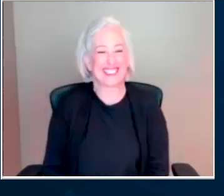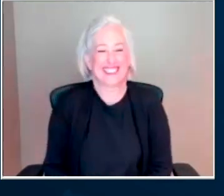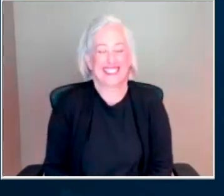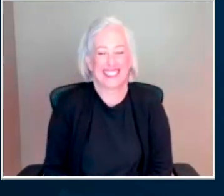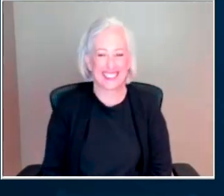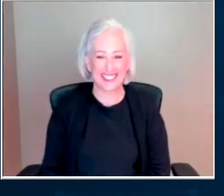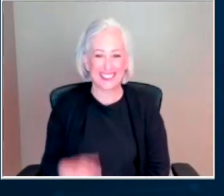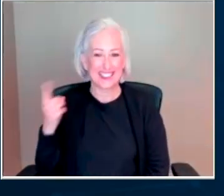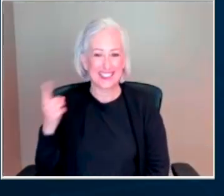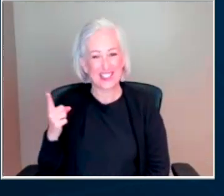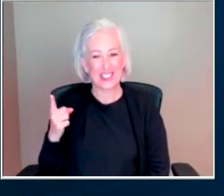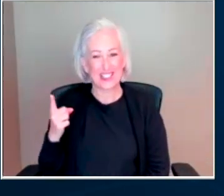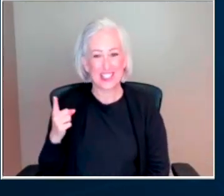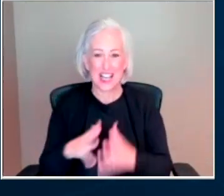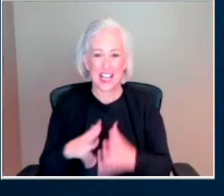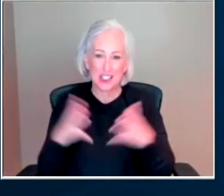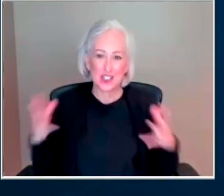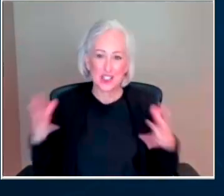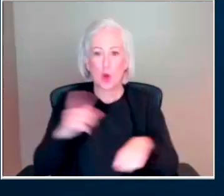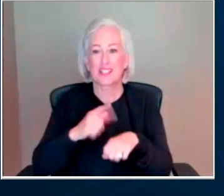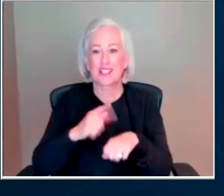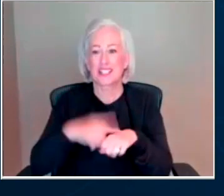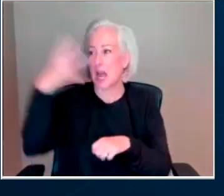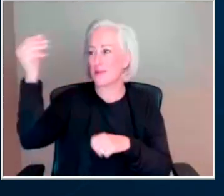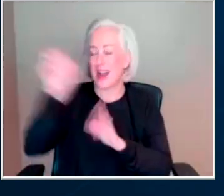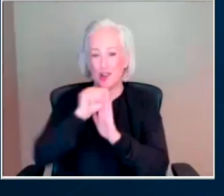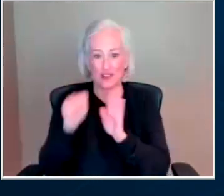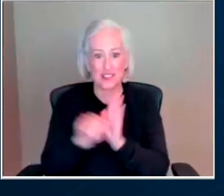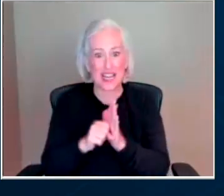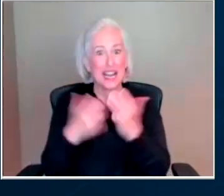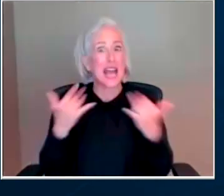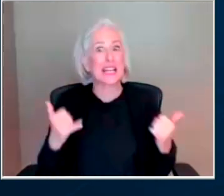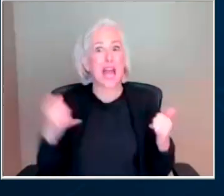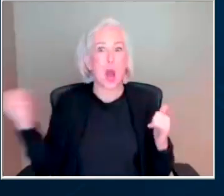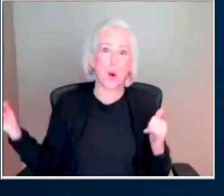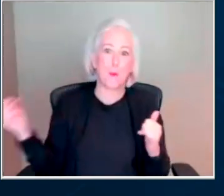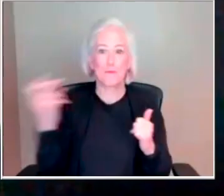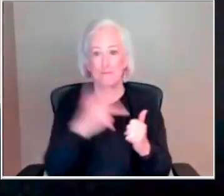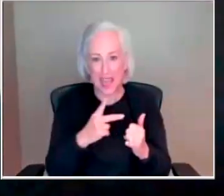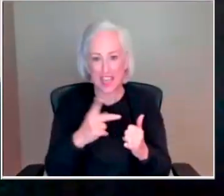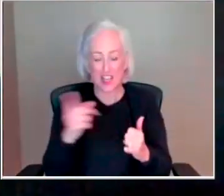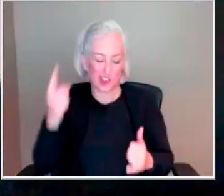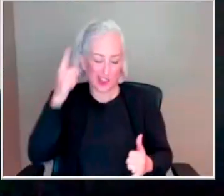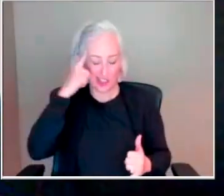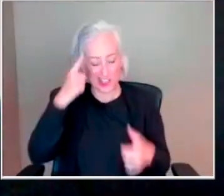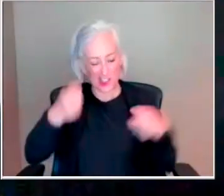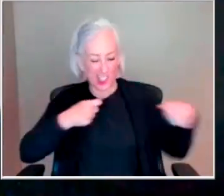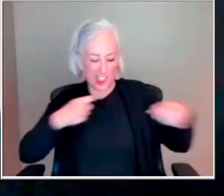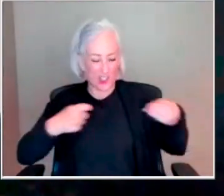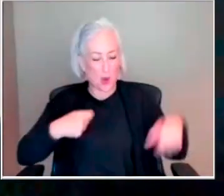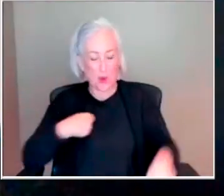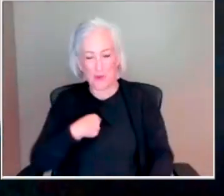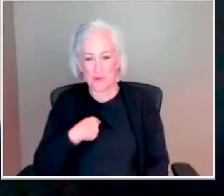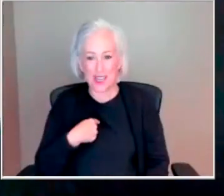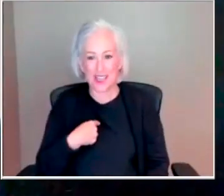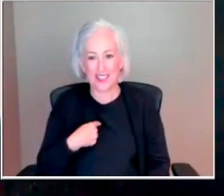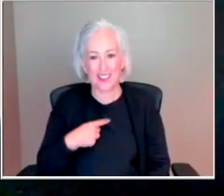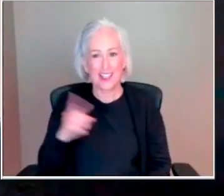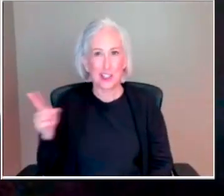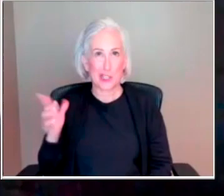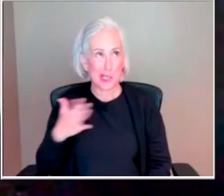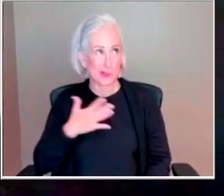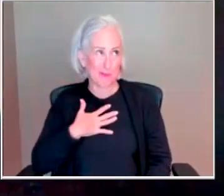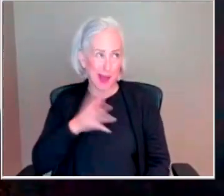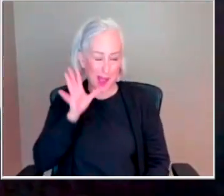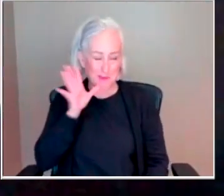I love it. She spent so much time out of state, so now she's back. She thinks she just owns me. She my mama. I